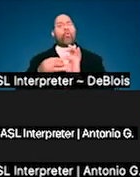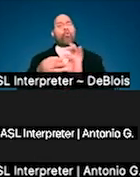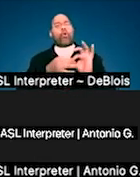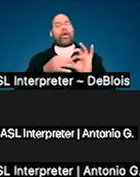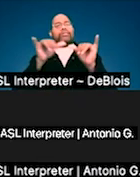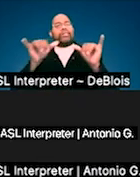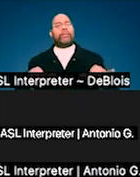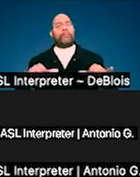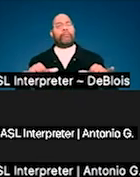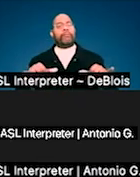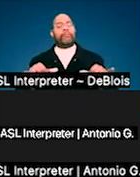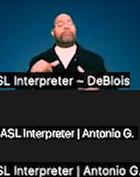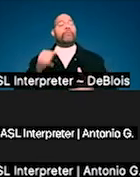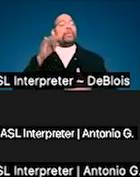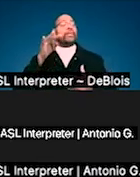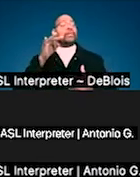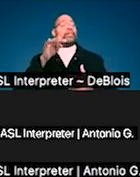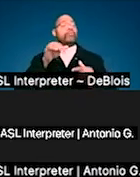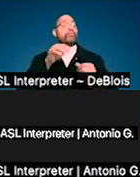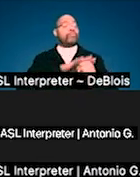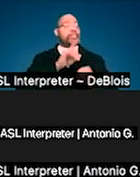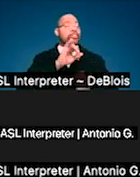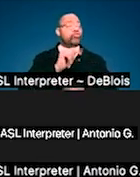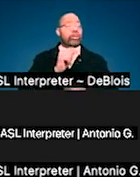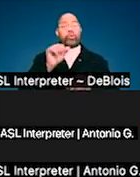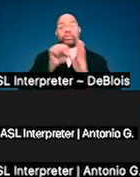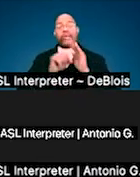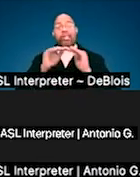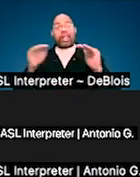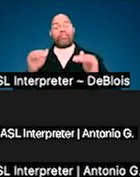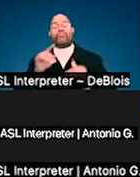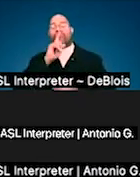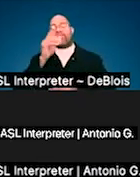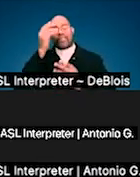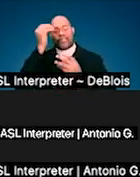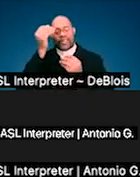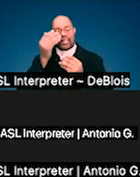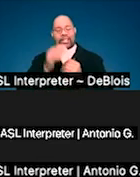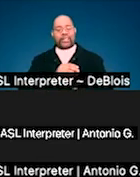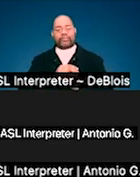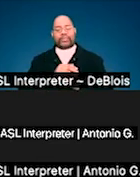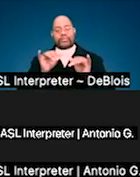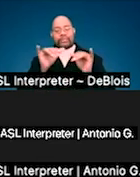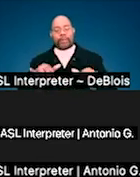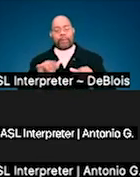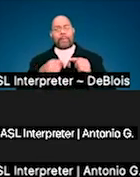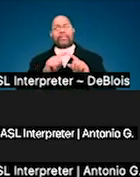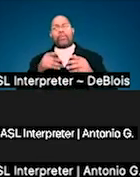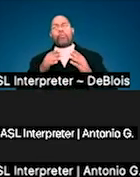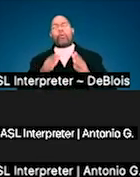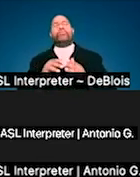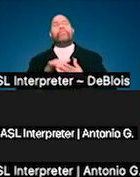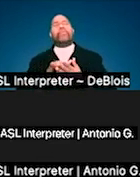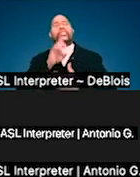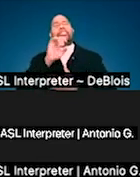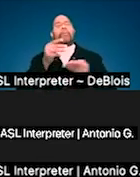system, whether it be in a district or at the state level, and really thinking systemically about the ways that